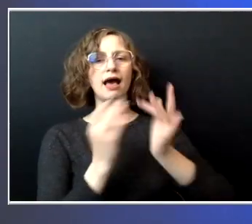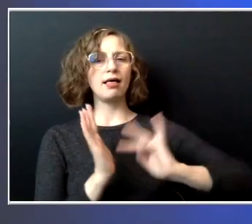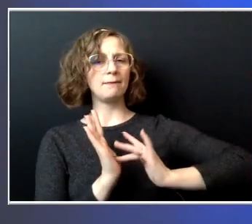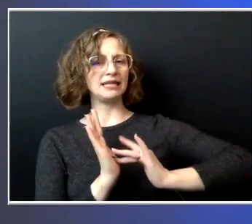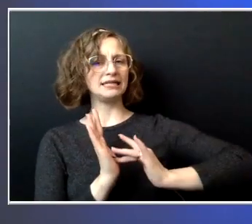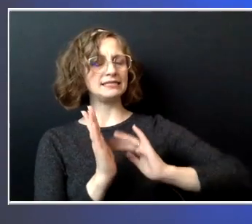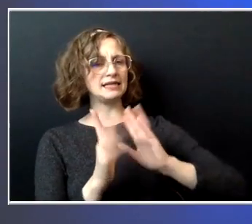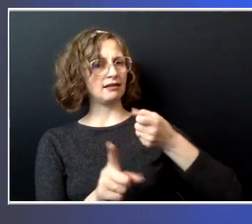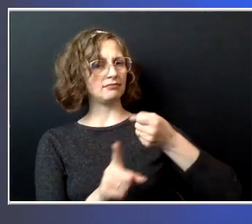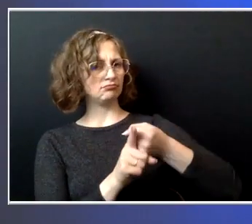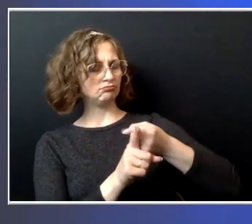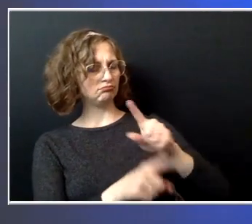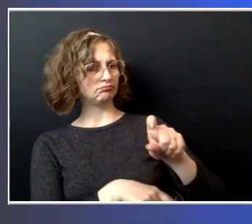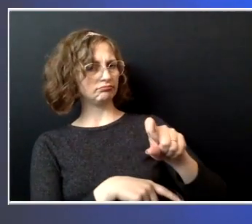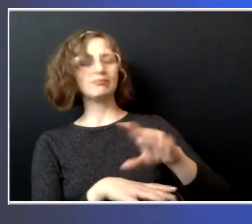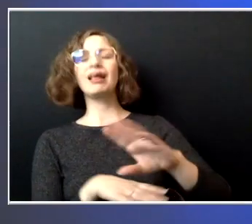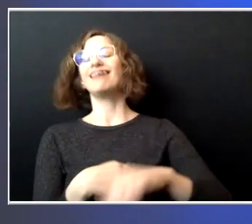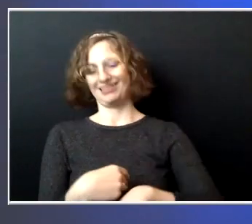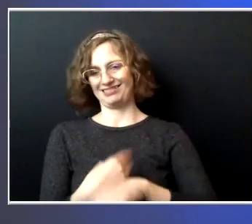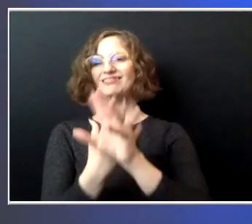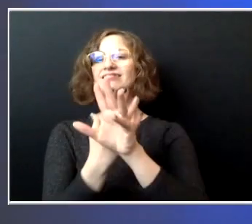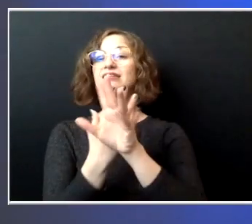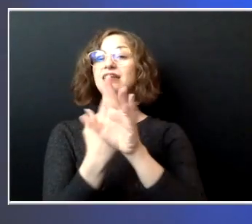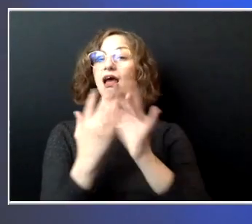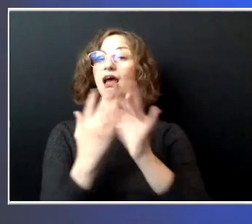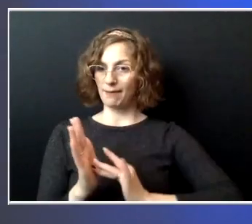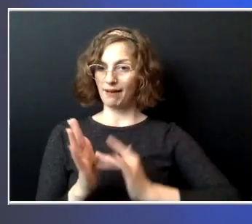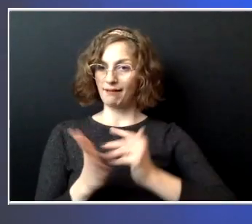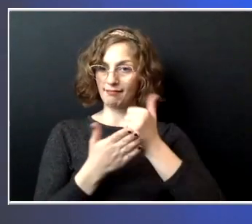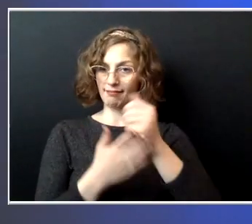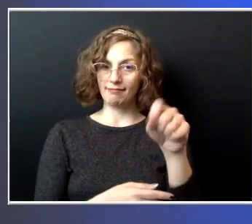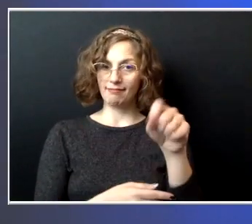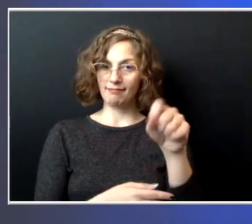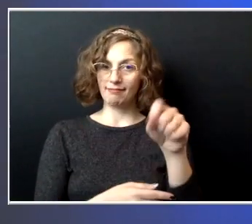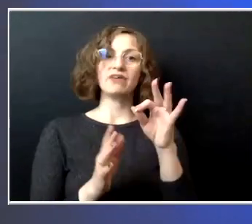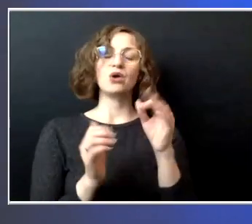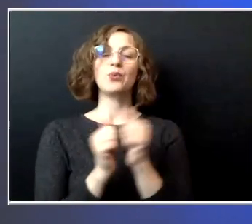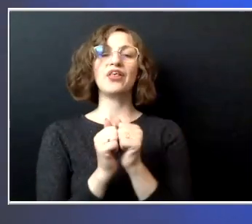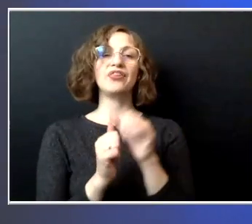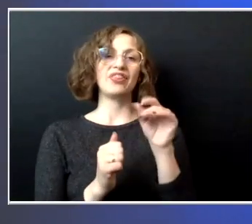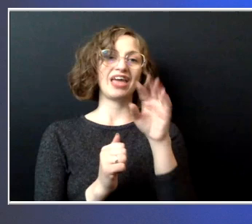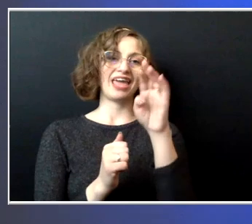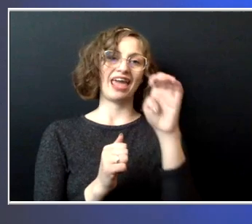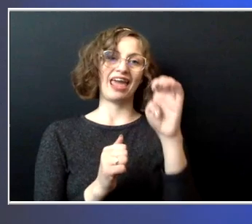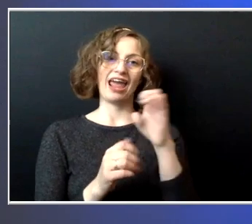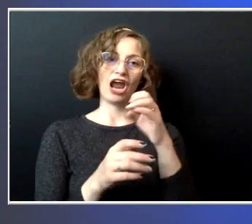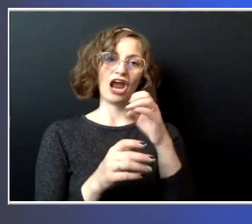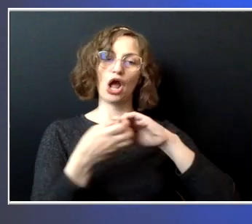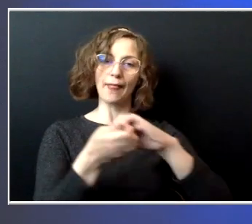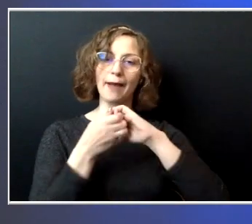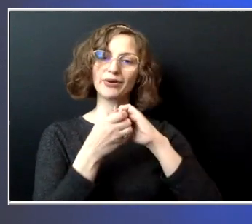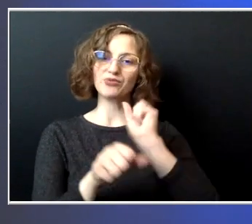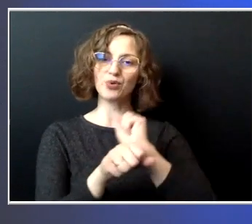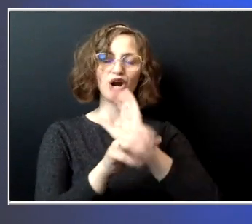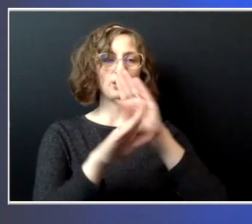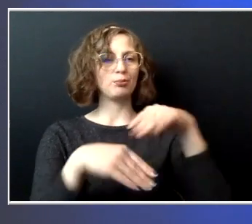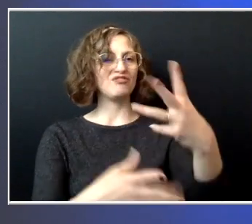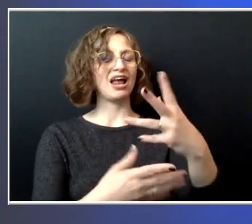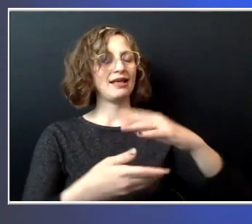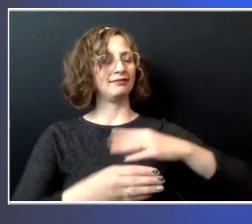can certainly help. We found that with the CARE collaborative work with providing telebehavioral health across 11 of our rural